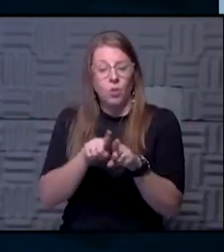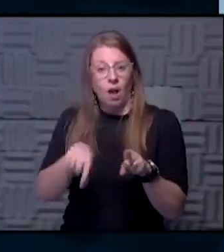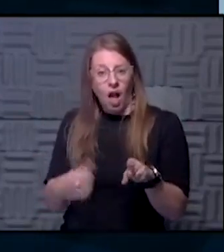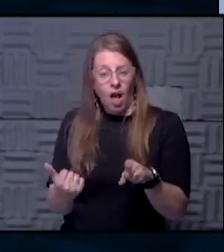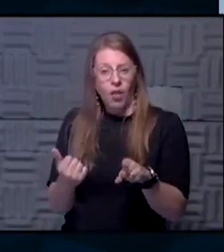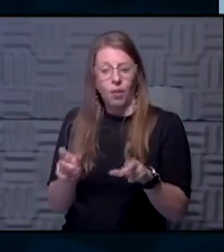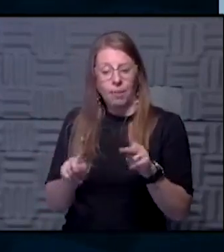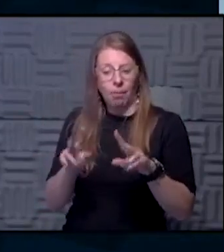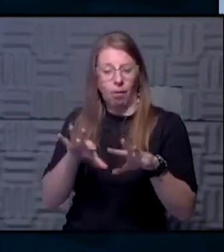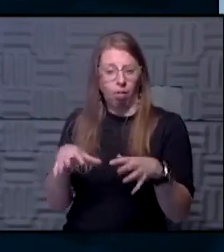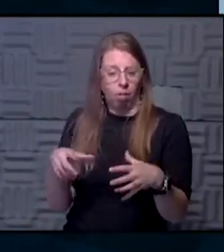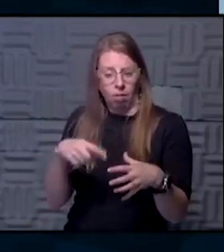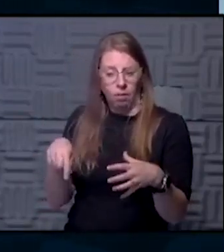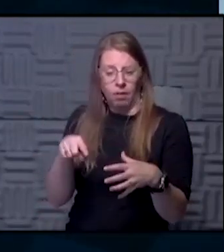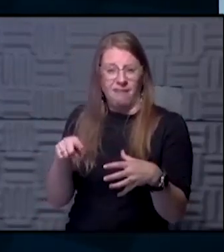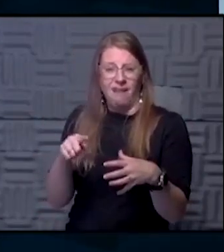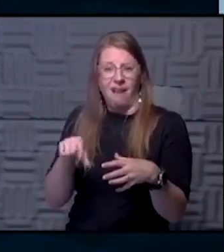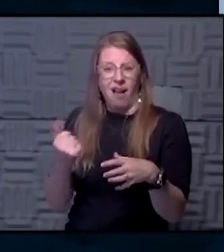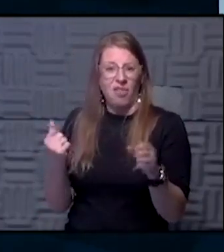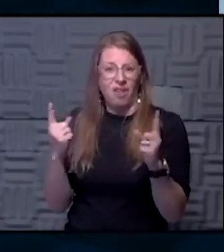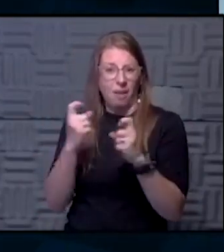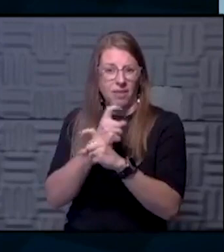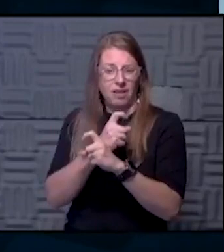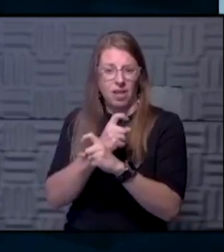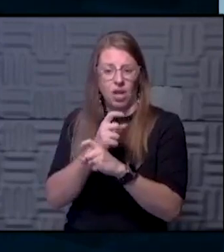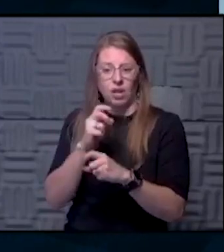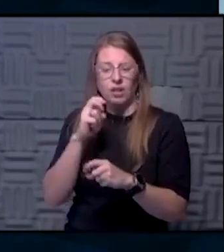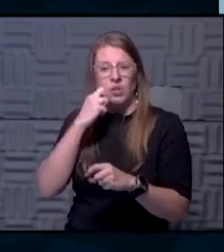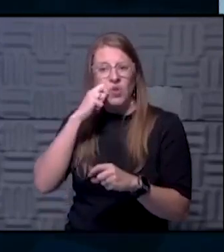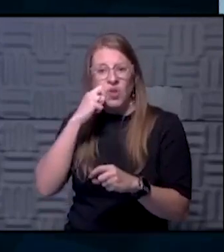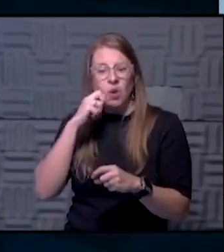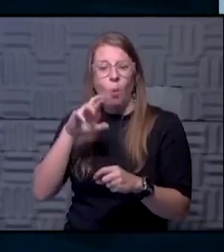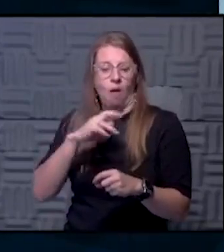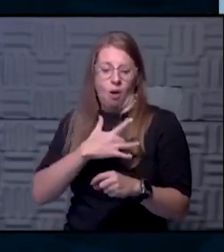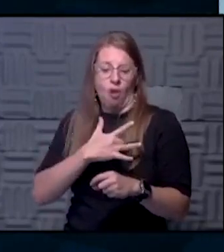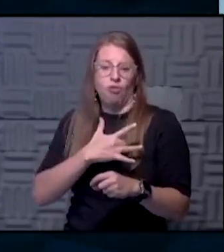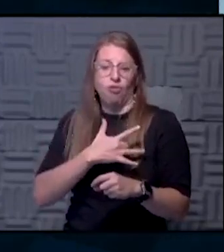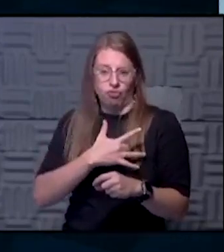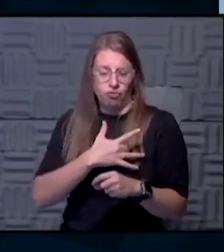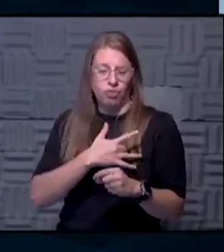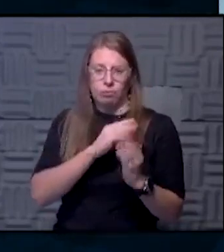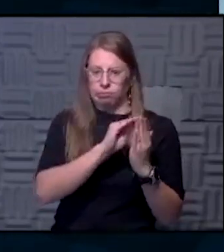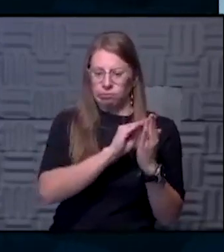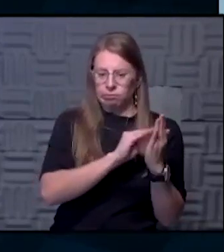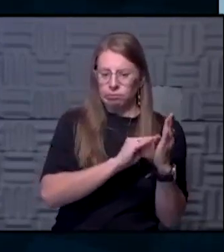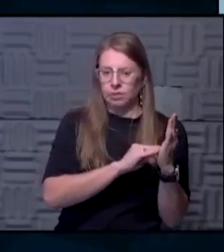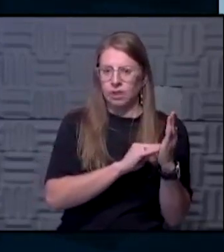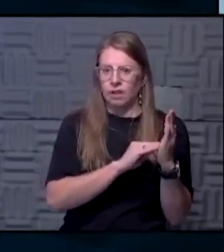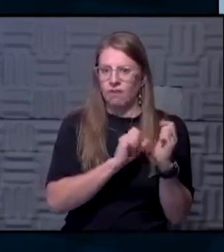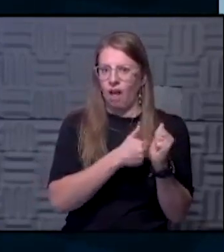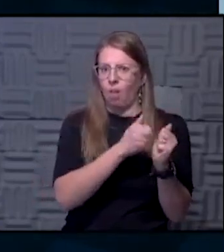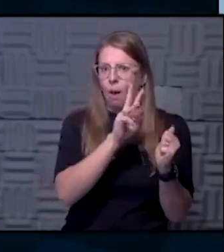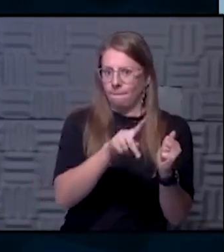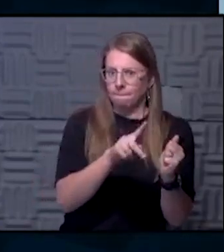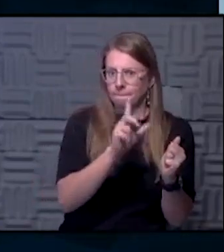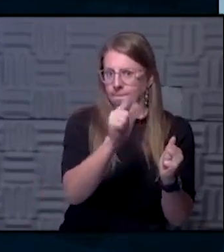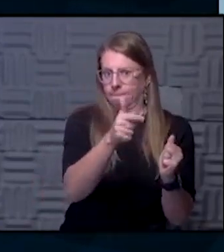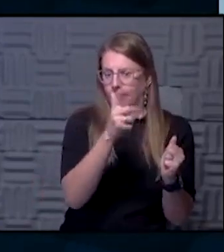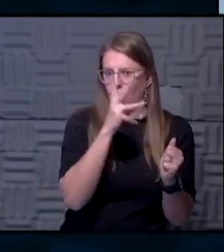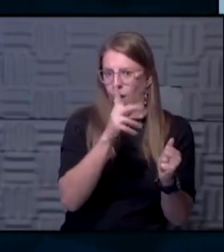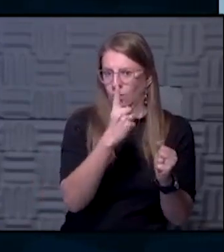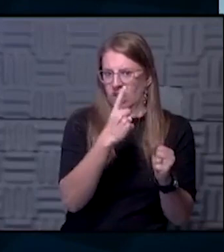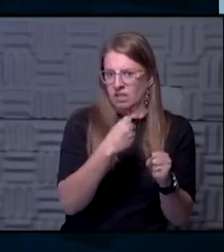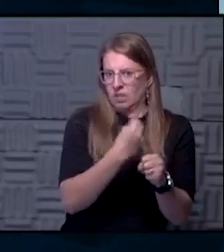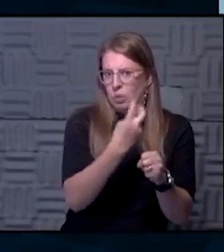have had other complications, neurologic or heart. I will also mention that I think we've